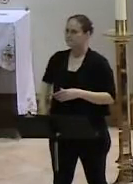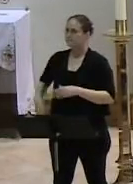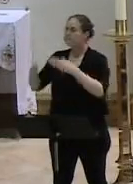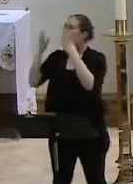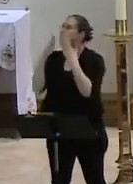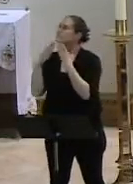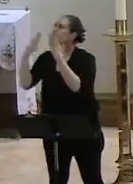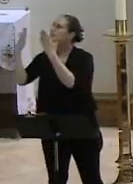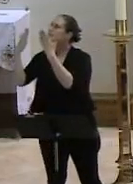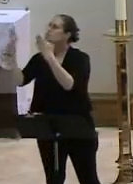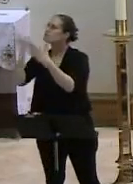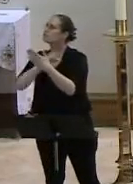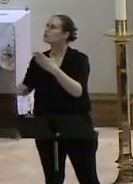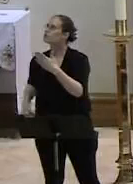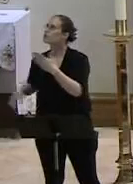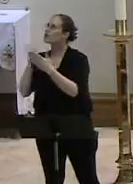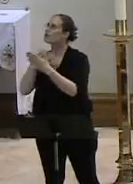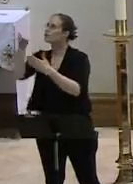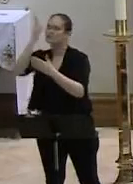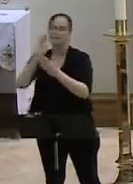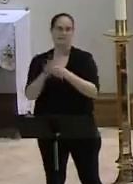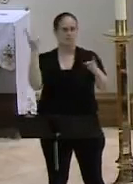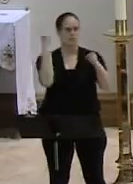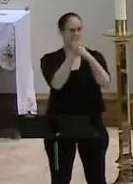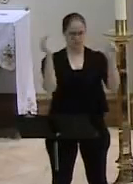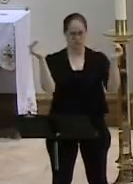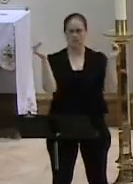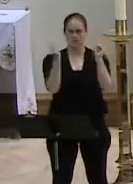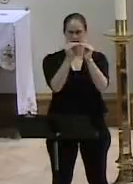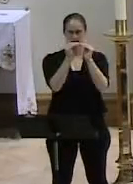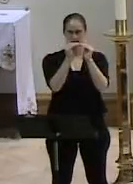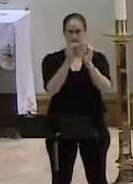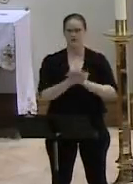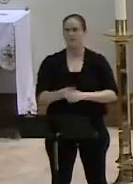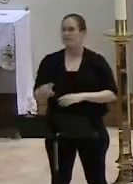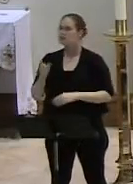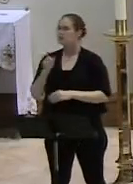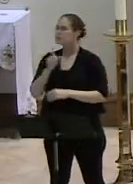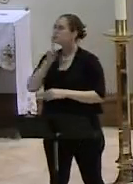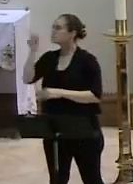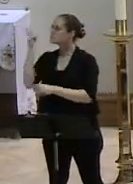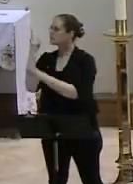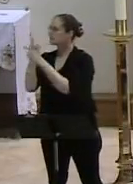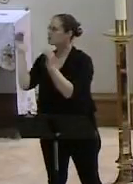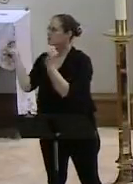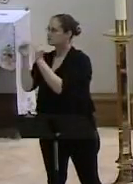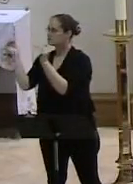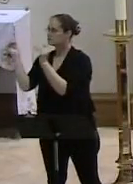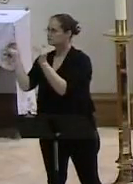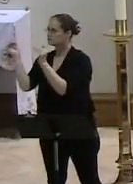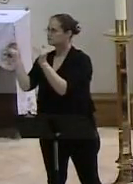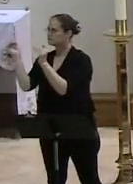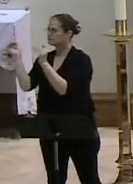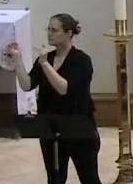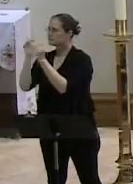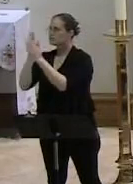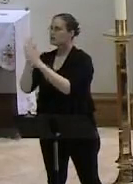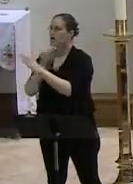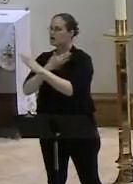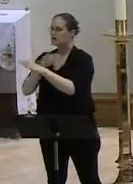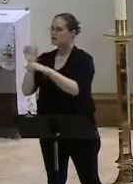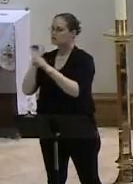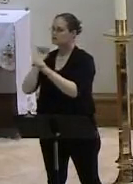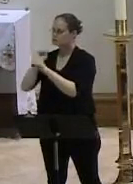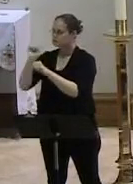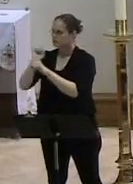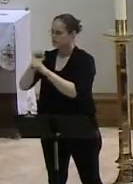Let us give thanks to the Lord our God. It is right and just. It is truly right and just. Our duty and